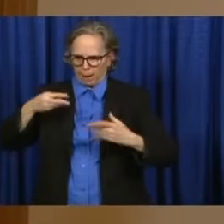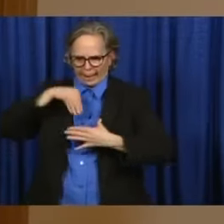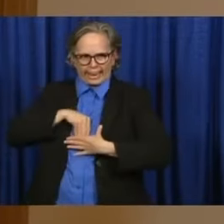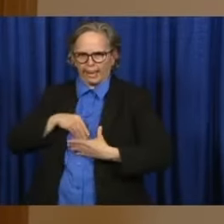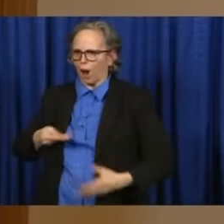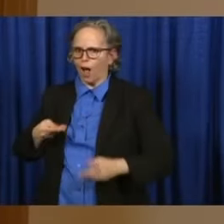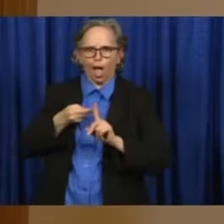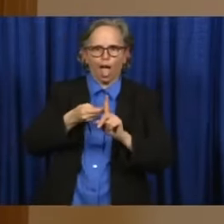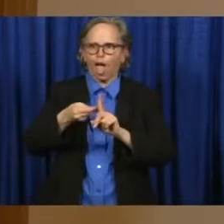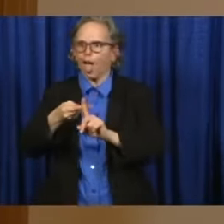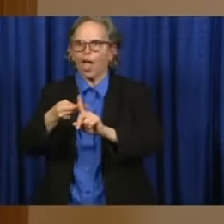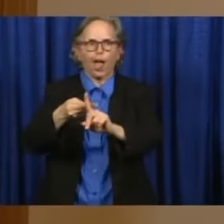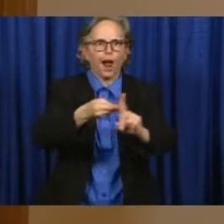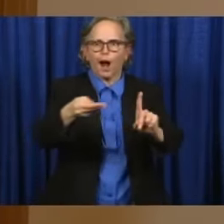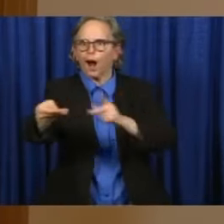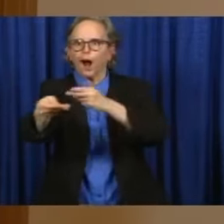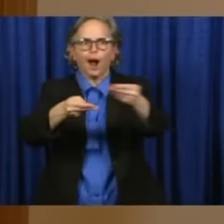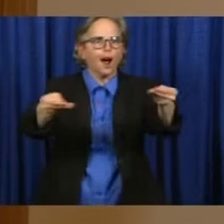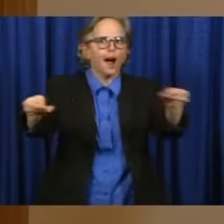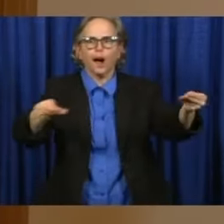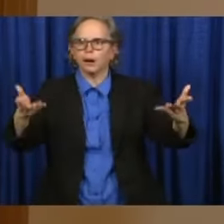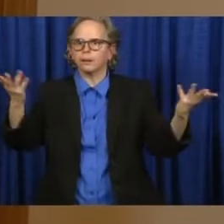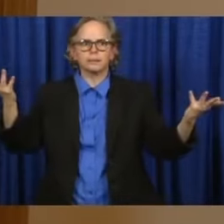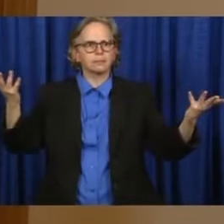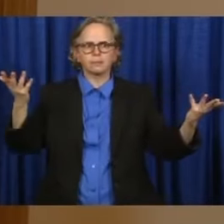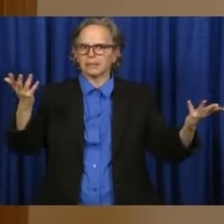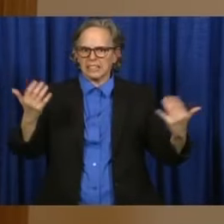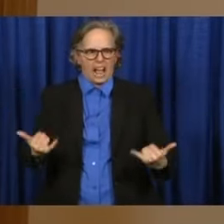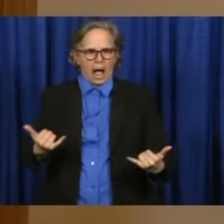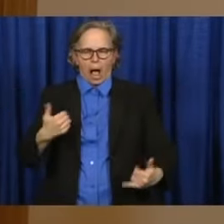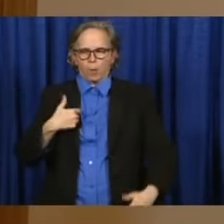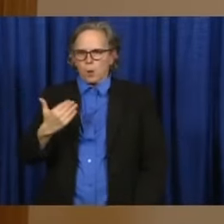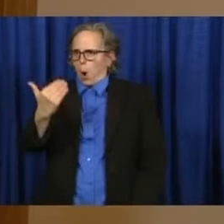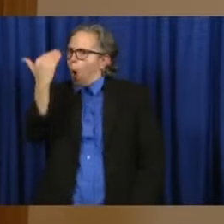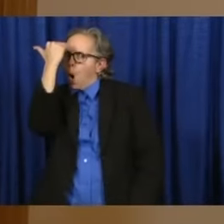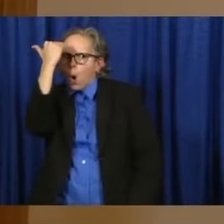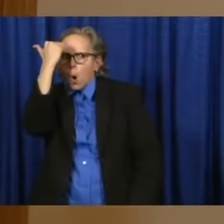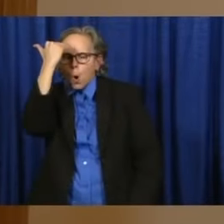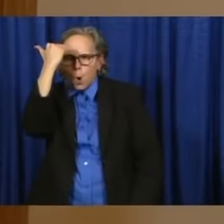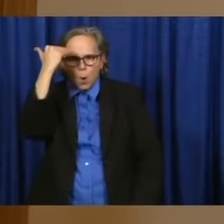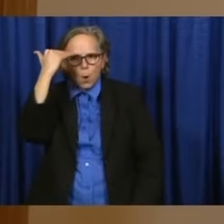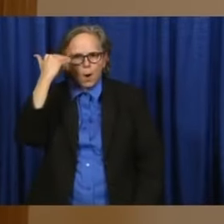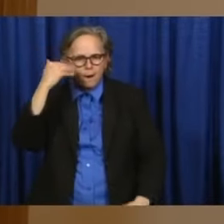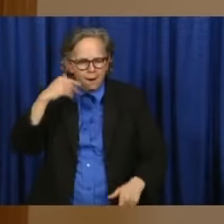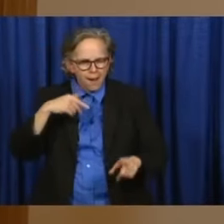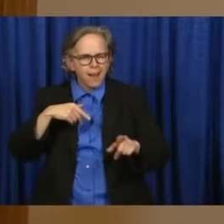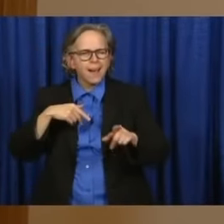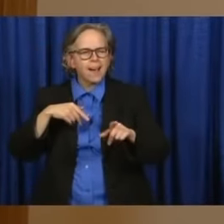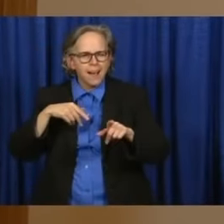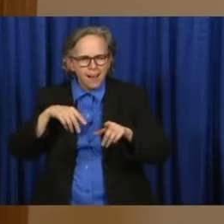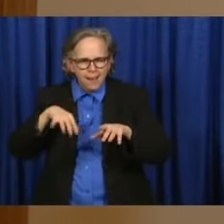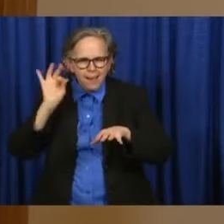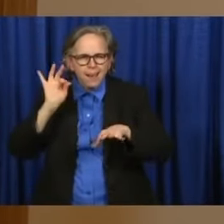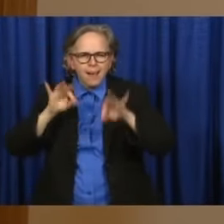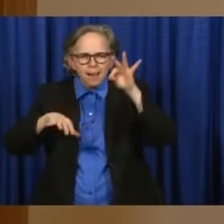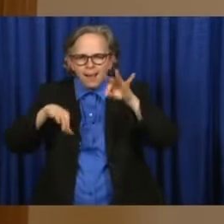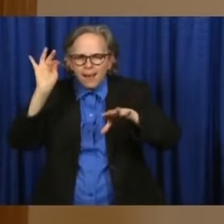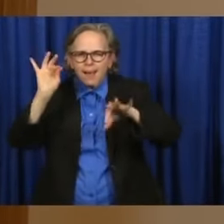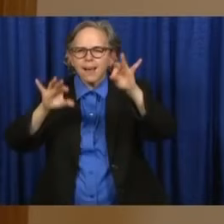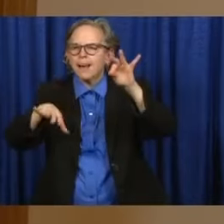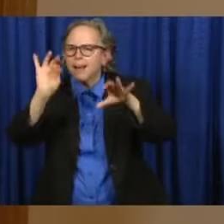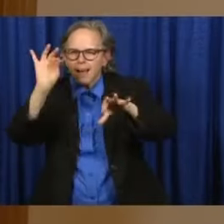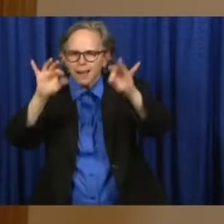to 70% in the year, which was the best known data then. And knowing that there was some population, once we saw